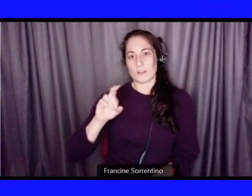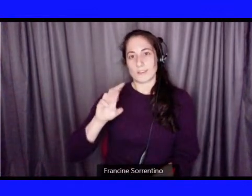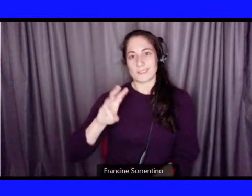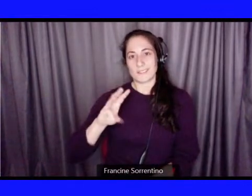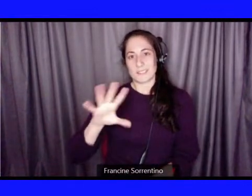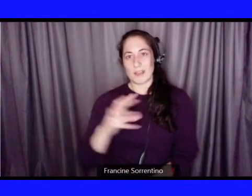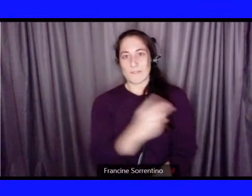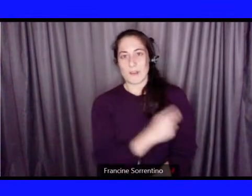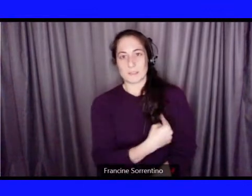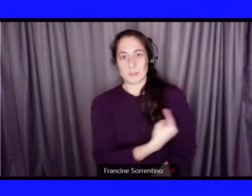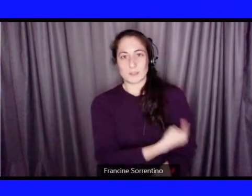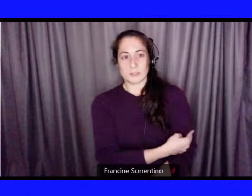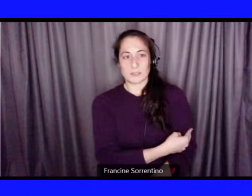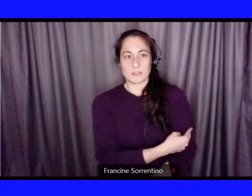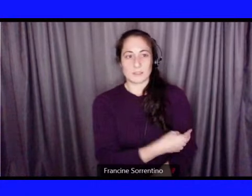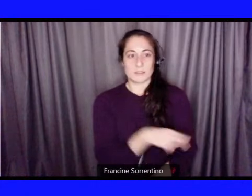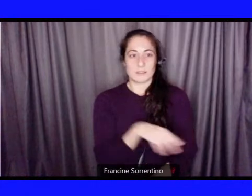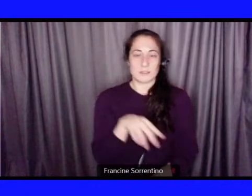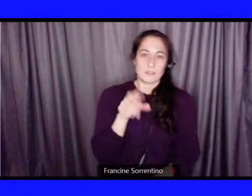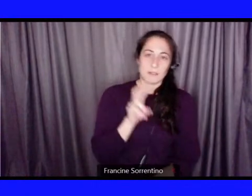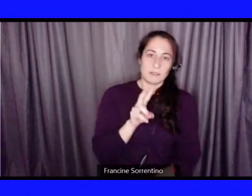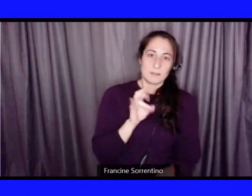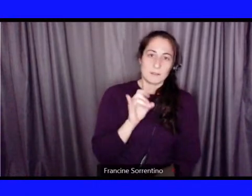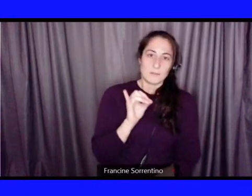hospitals across the country.